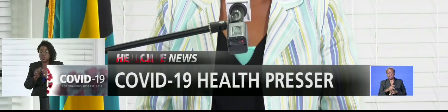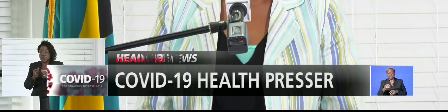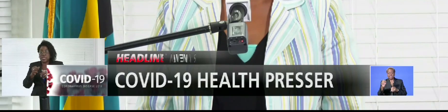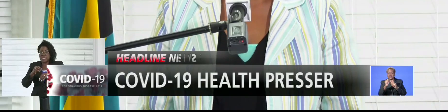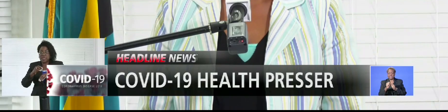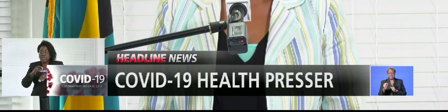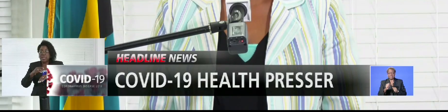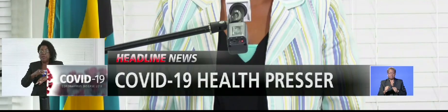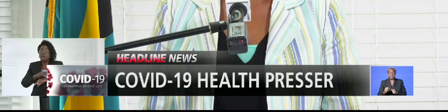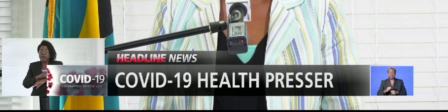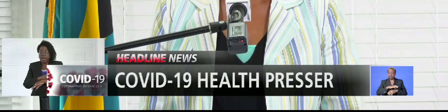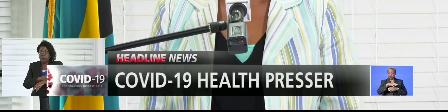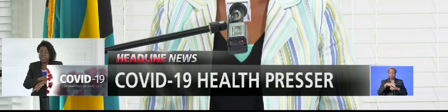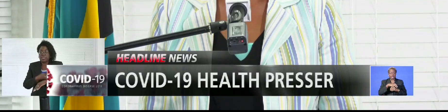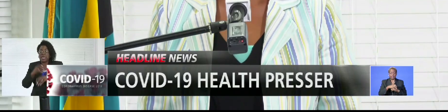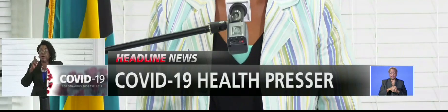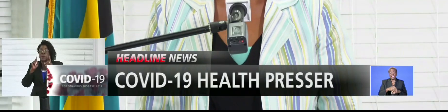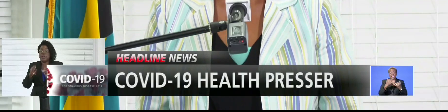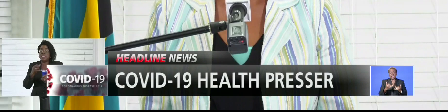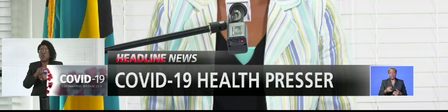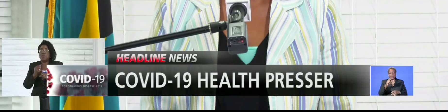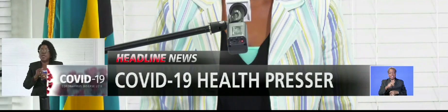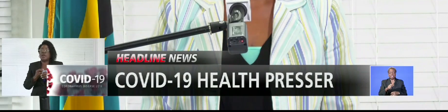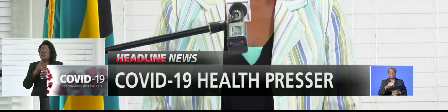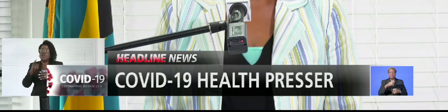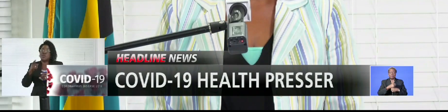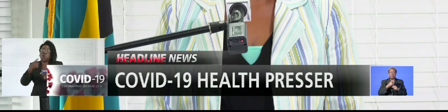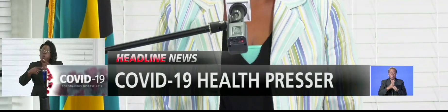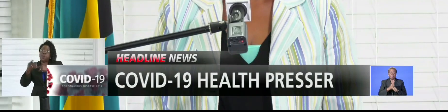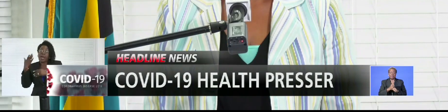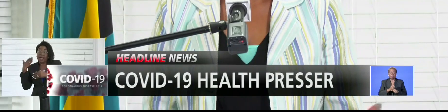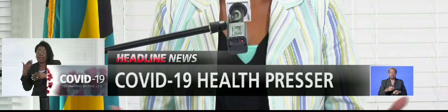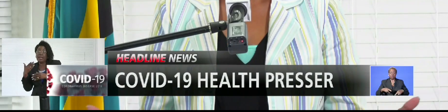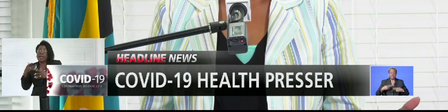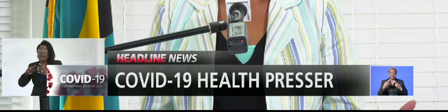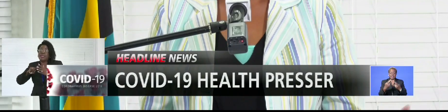and now we need to make a recommendation to move back.